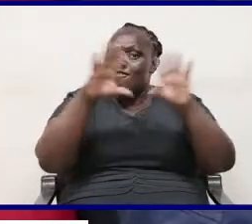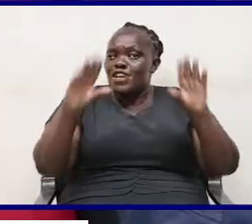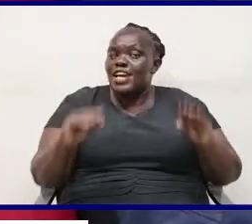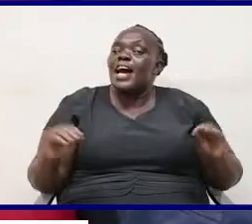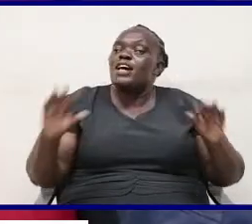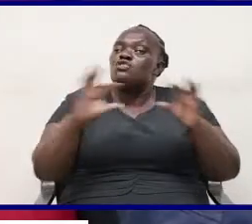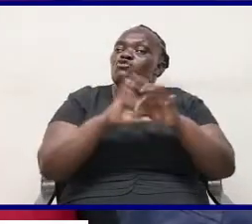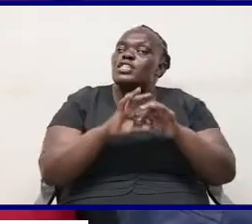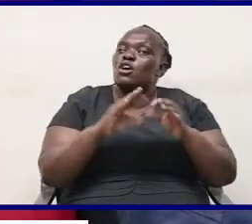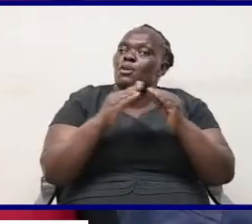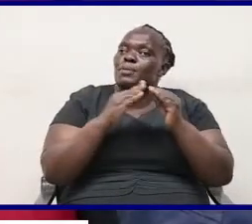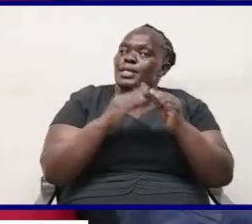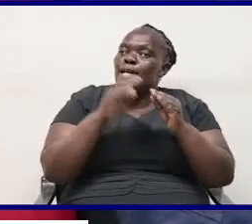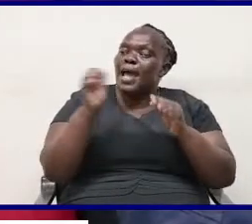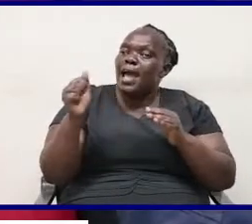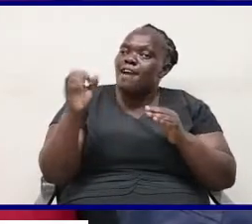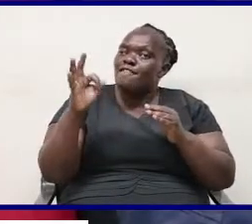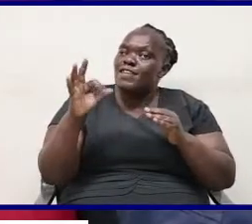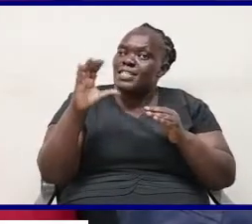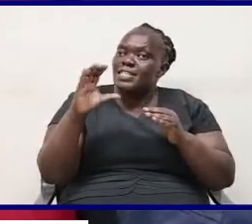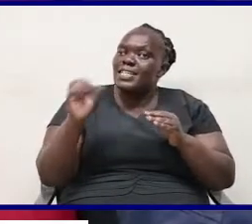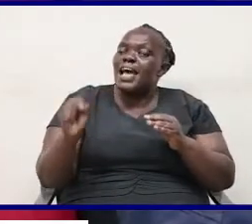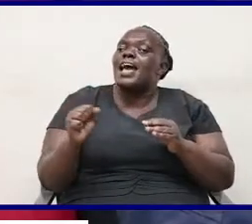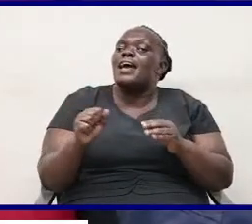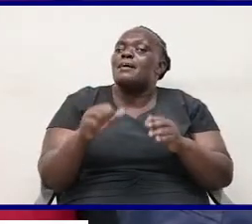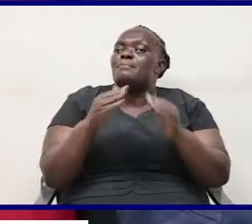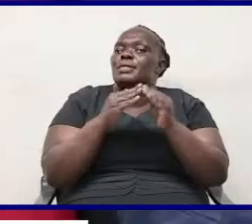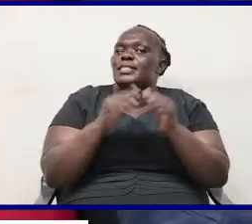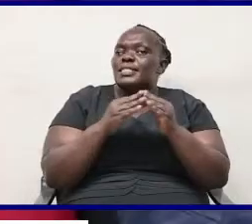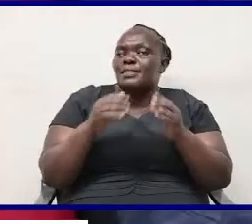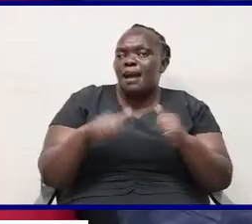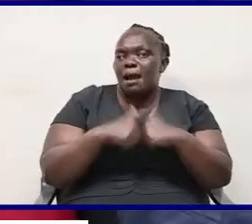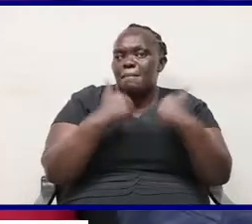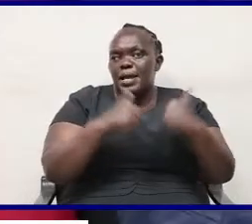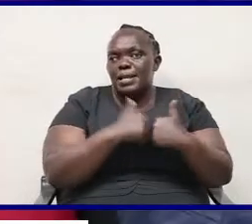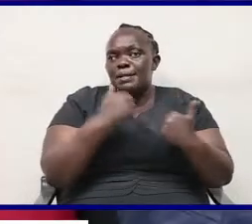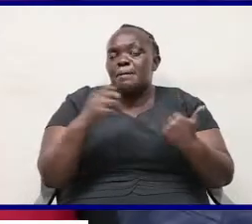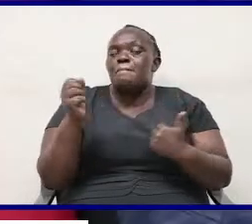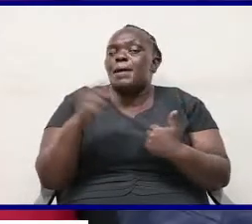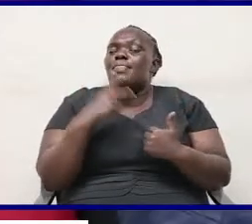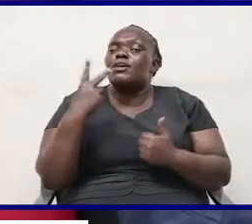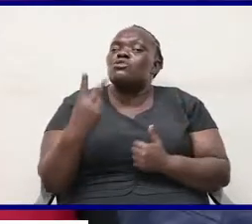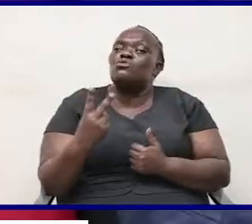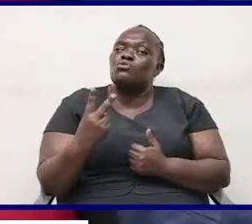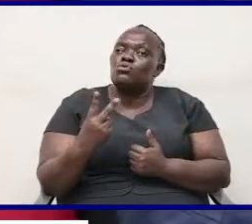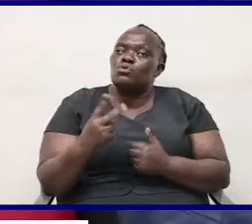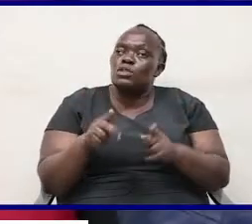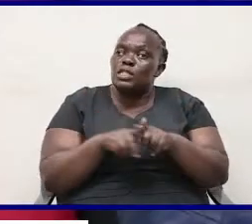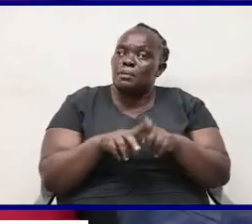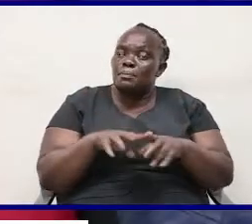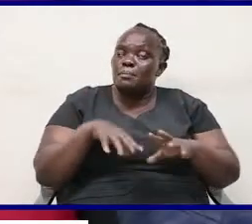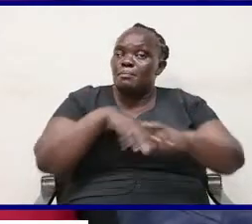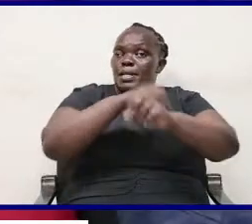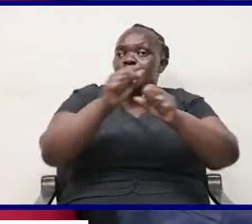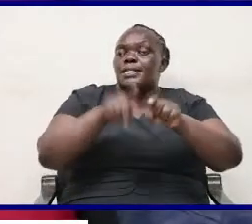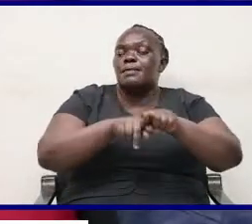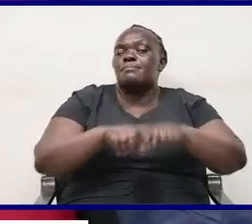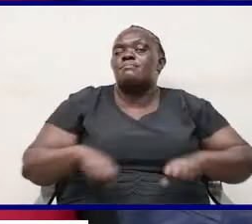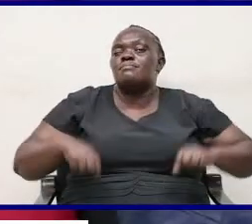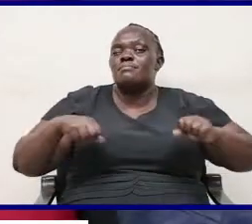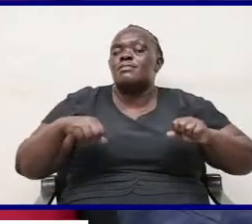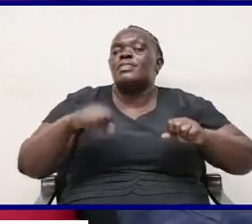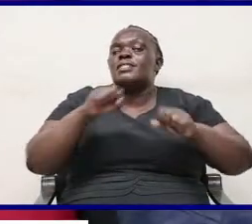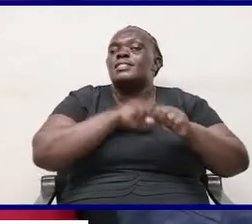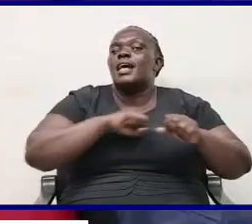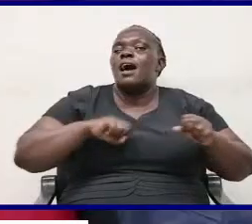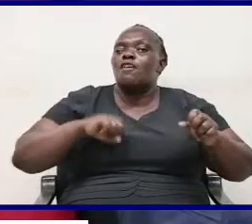Union meeting and the AFCFTA meetings that are coming, I think, sometime in February here. Our president is also the chair of the